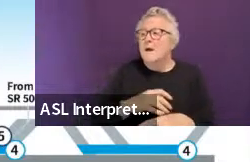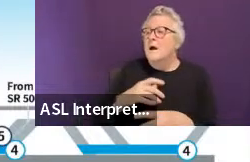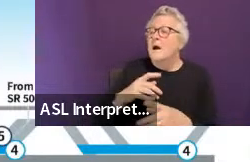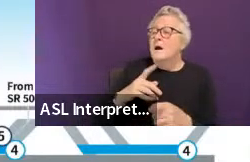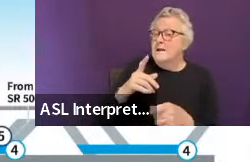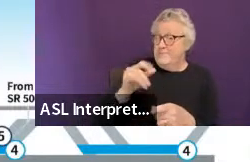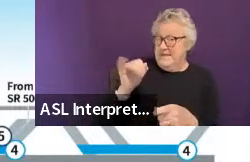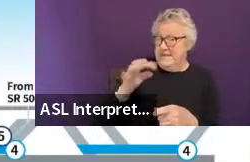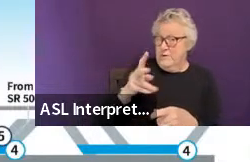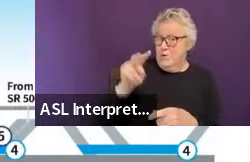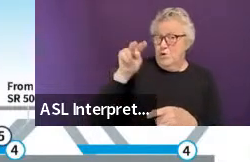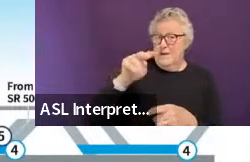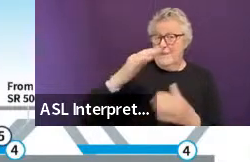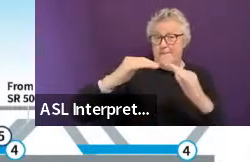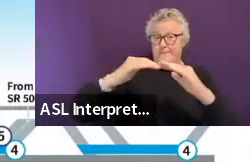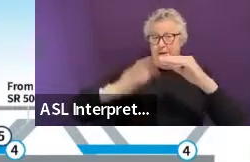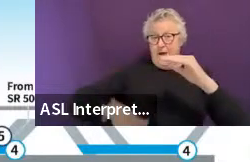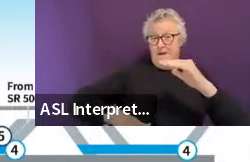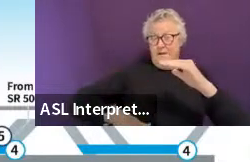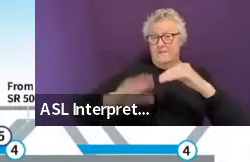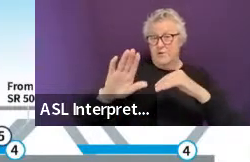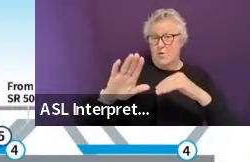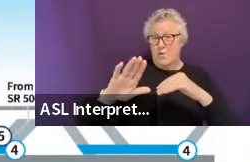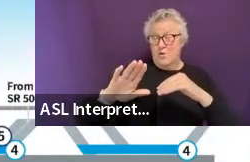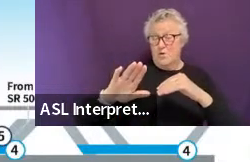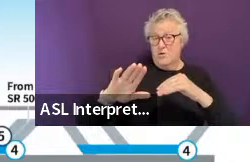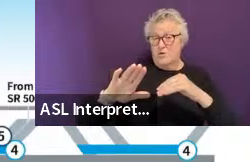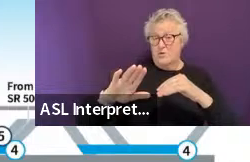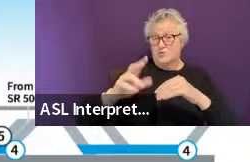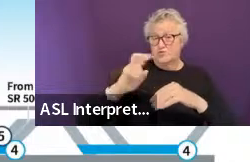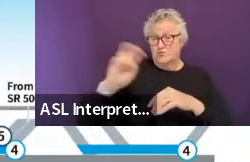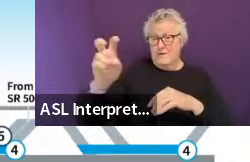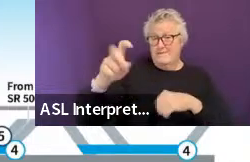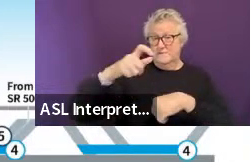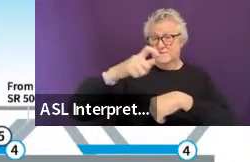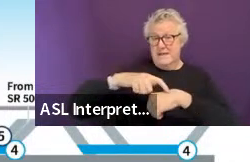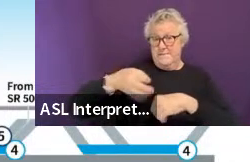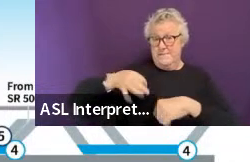your travel time benefits, PM peak northbound. Yeah.